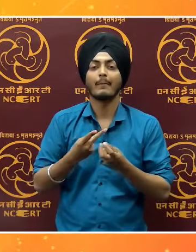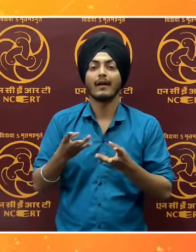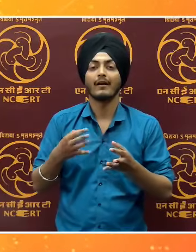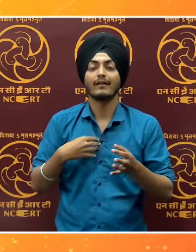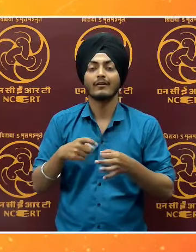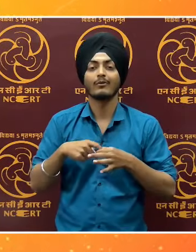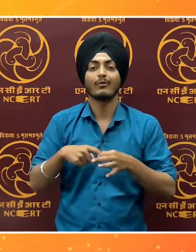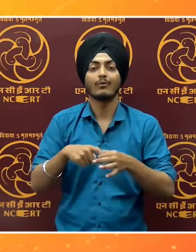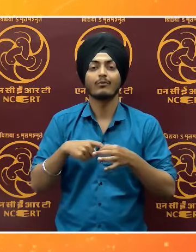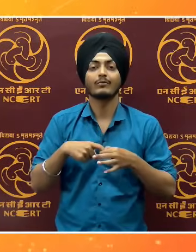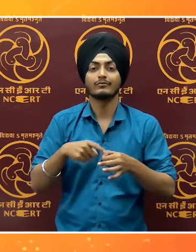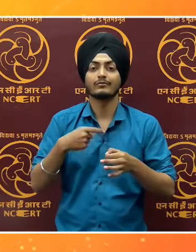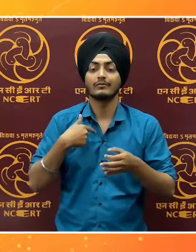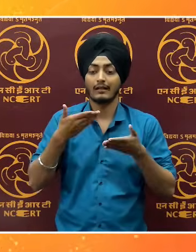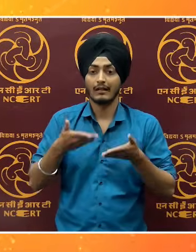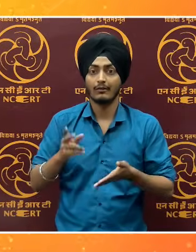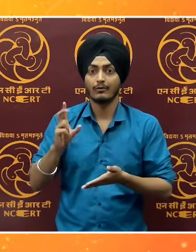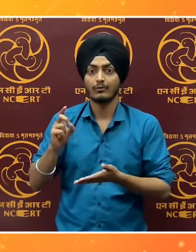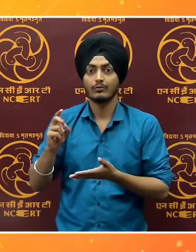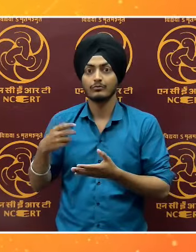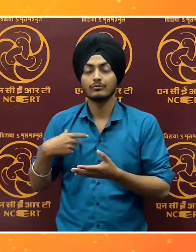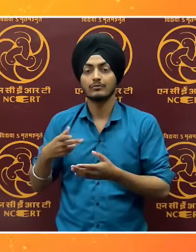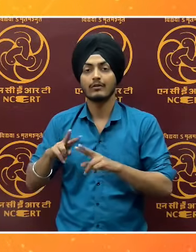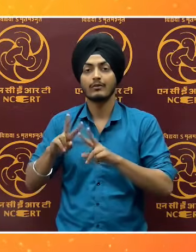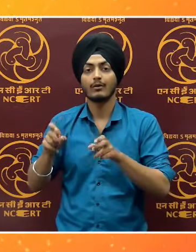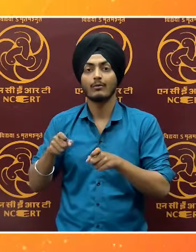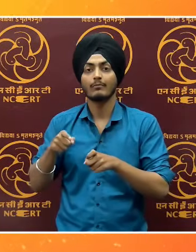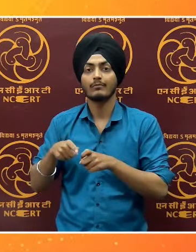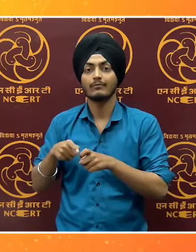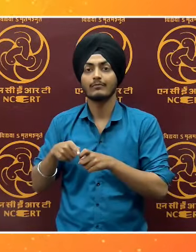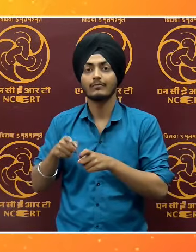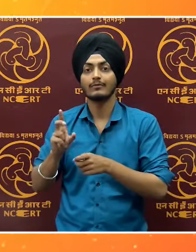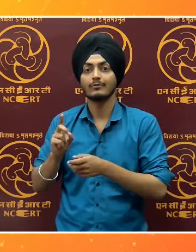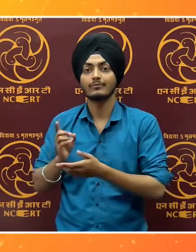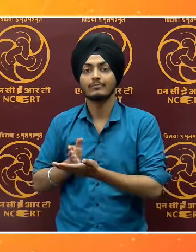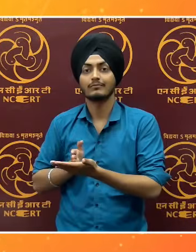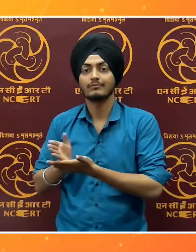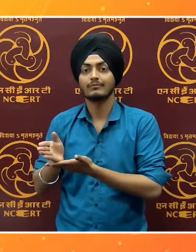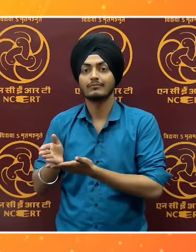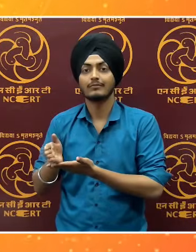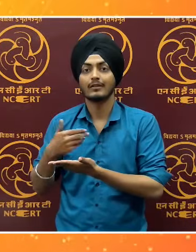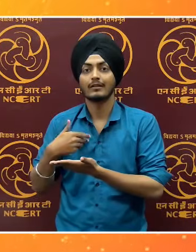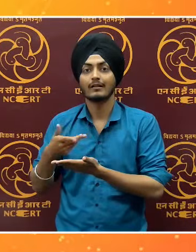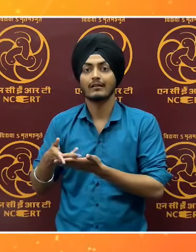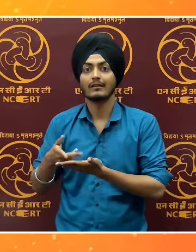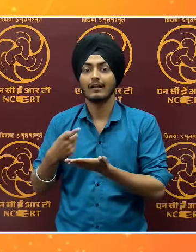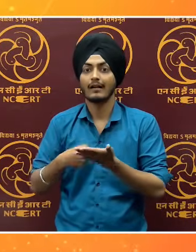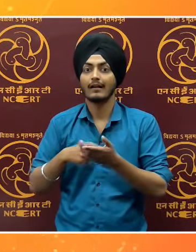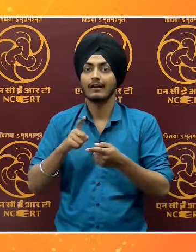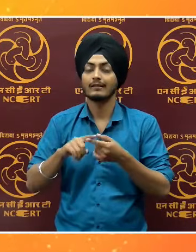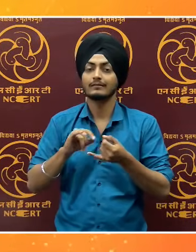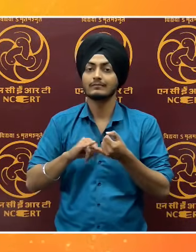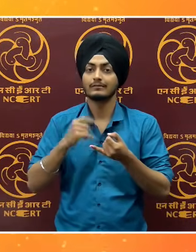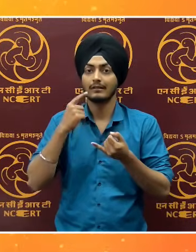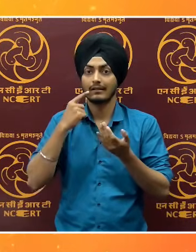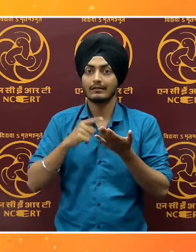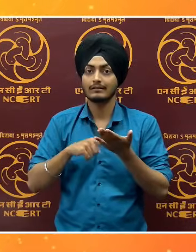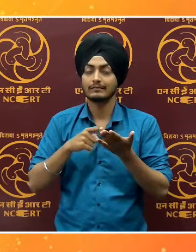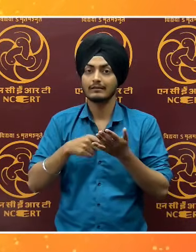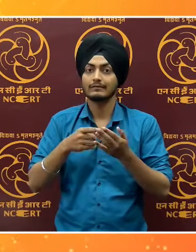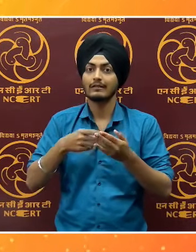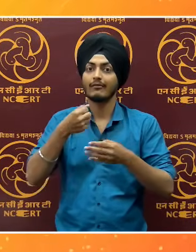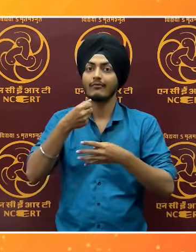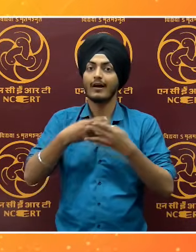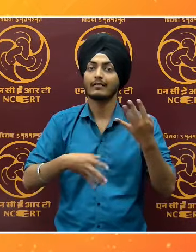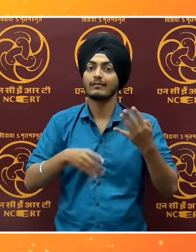topic. So today's topic we are going to deal with the remaining, that is resistance, factors affecting